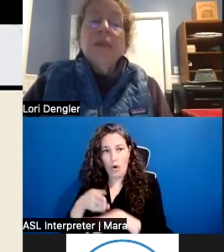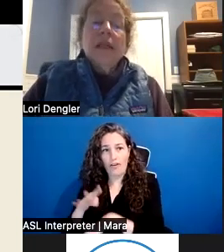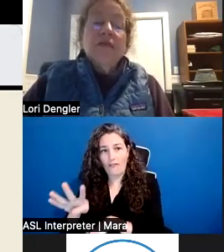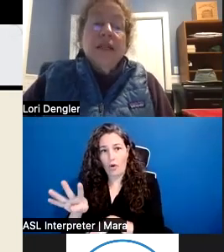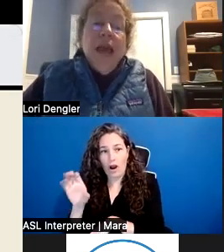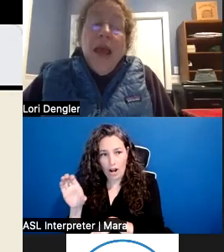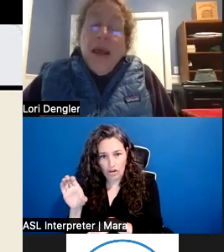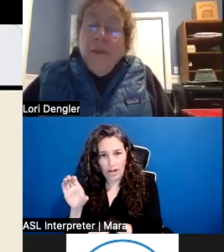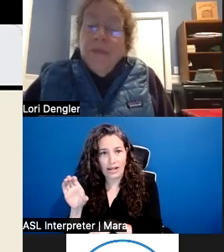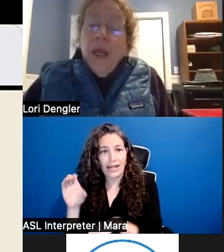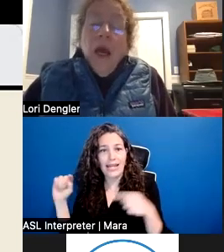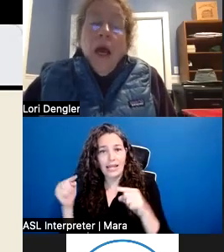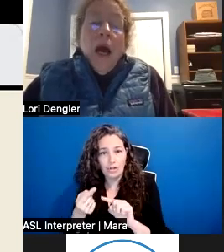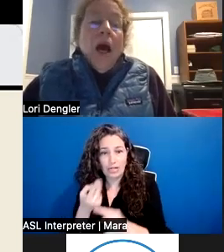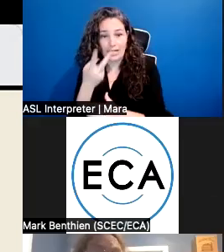in the middle of the day.